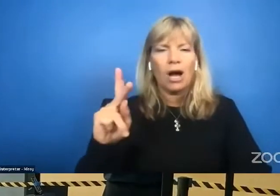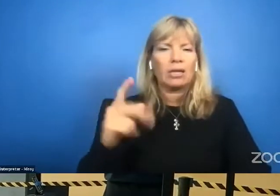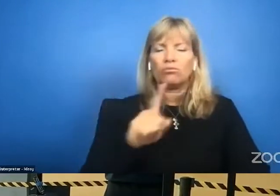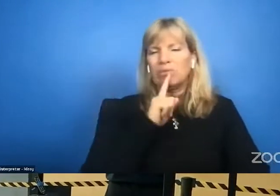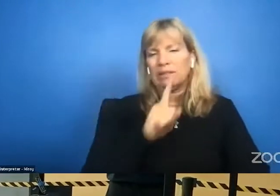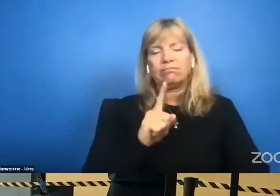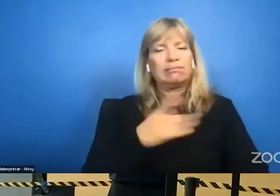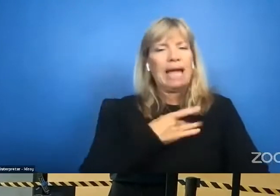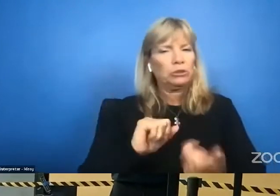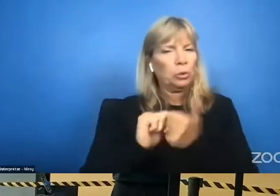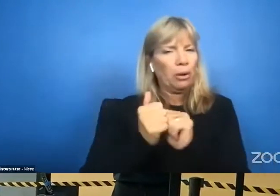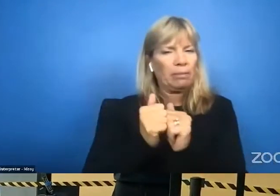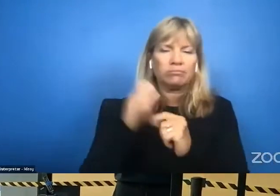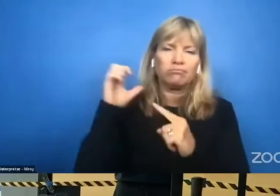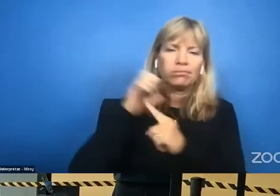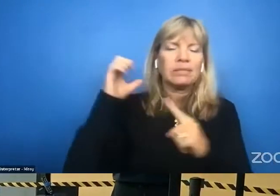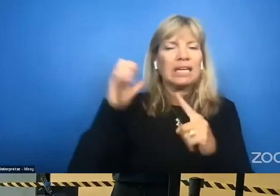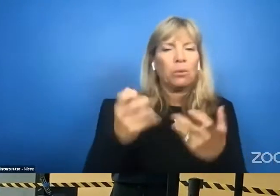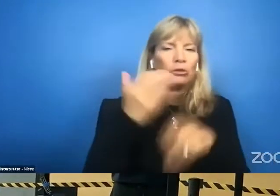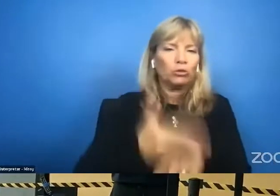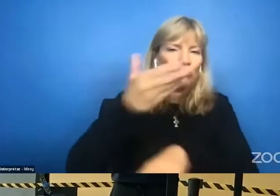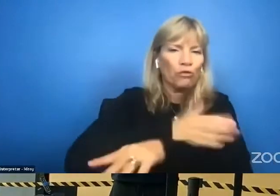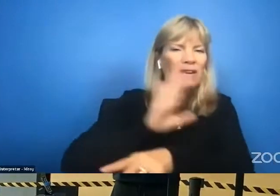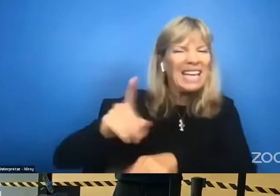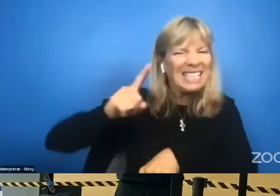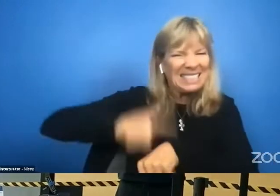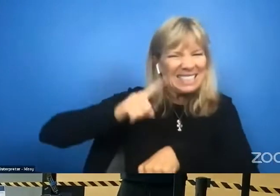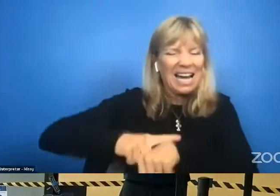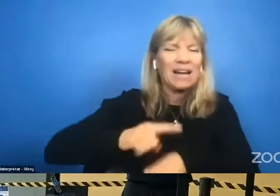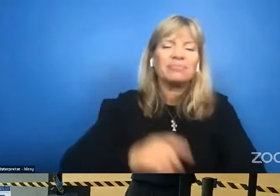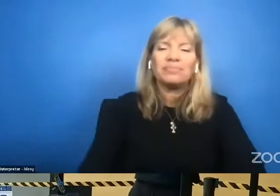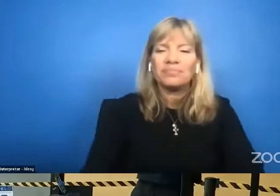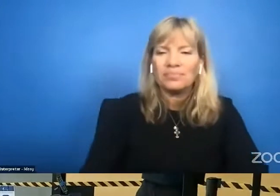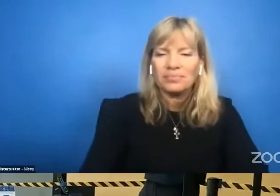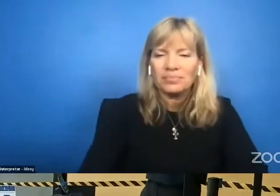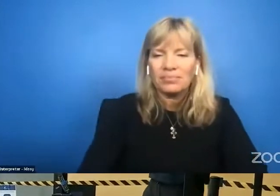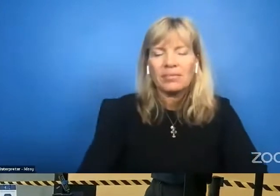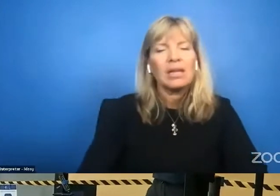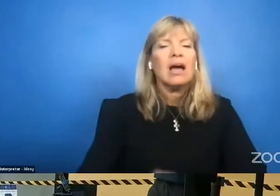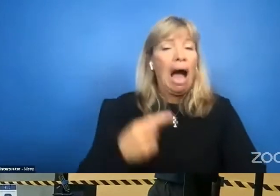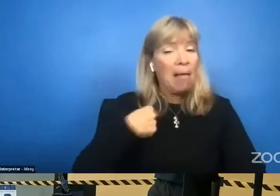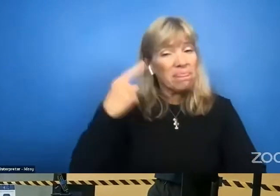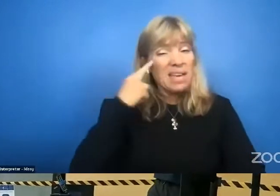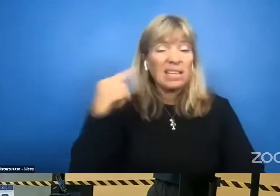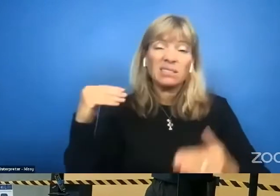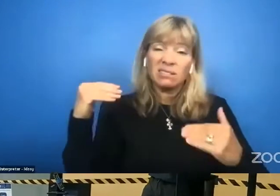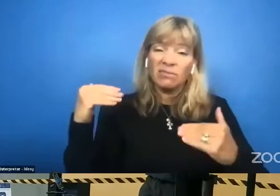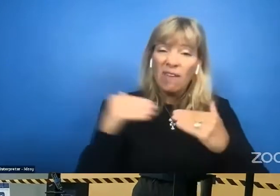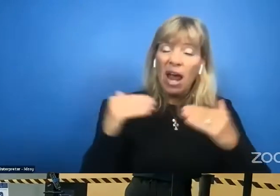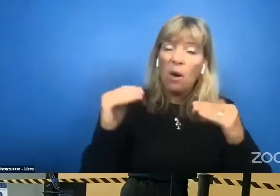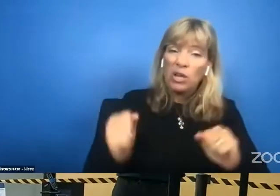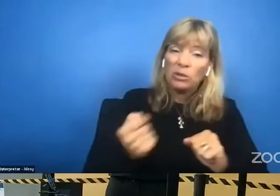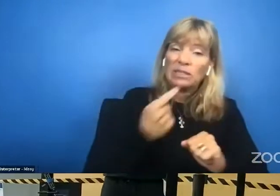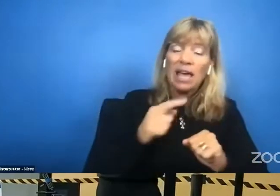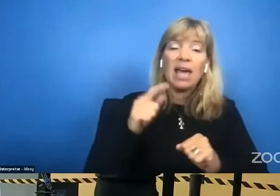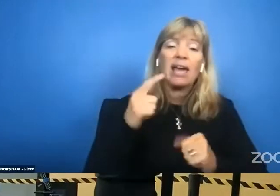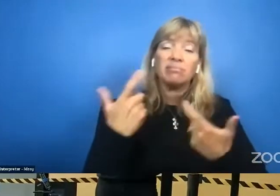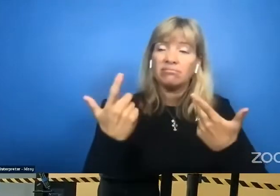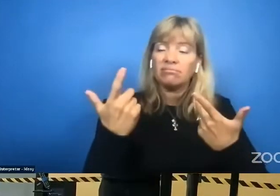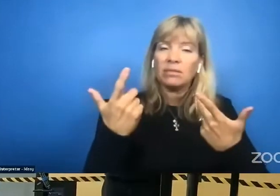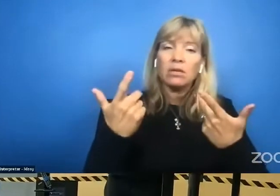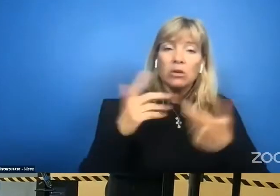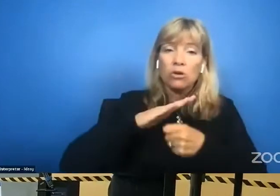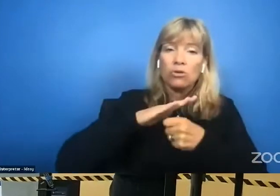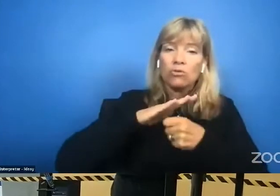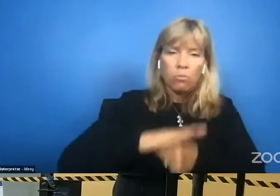improve on his own PB. I think it's fair to say, Roland, that the pressure's off Rolf and the Ability